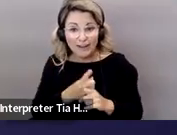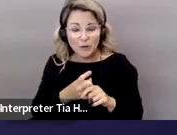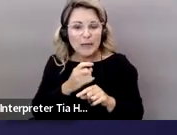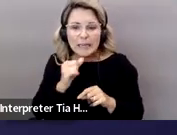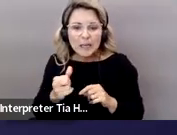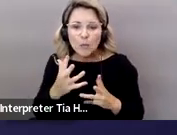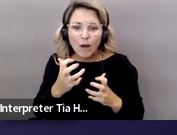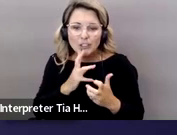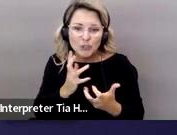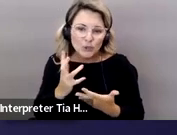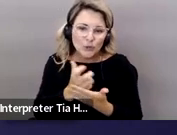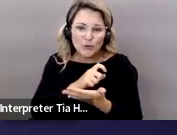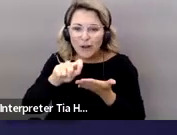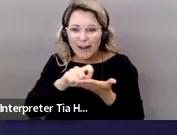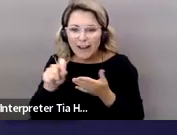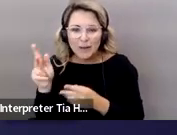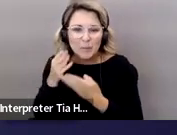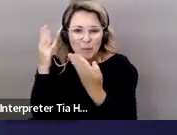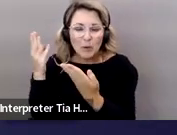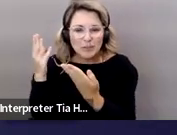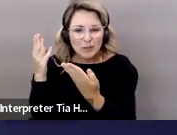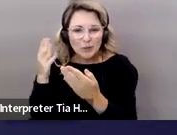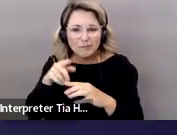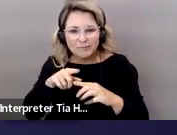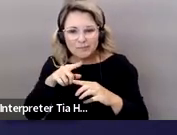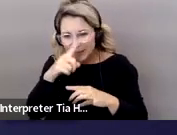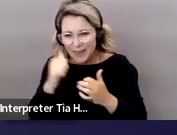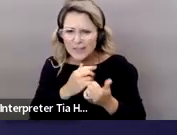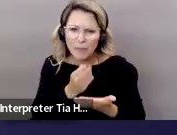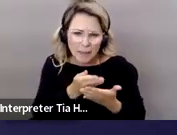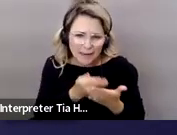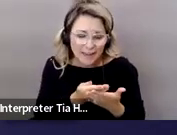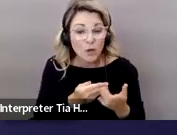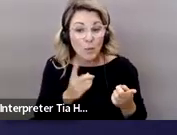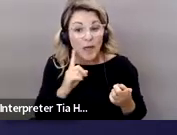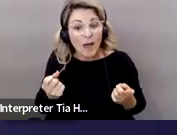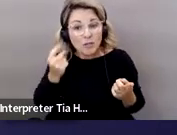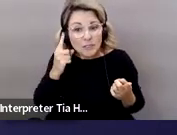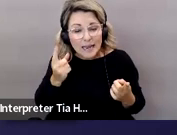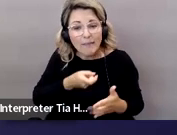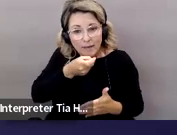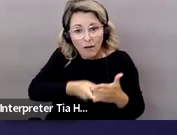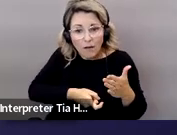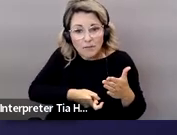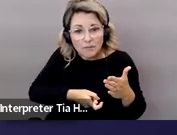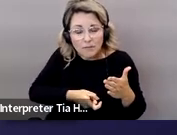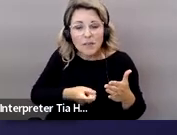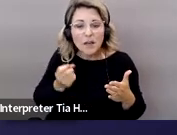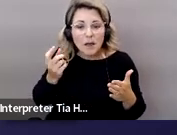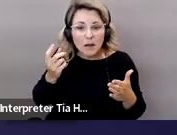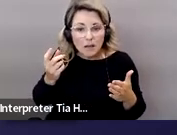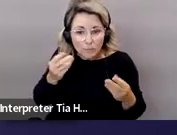this, may not understand how budgets really work and how things cost. We do understand our content, and we've got